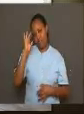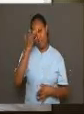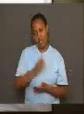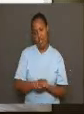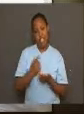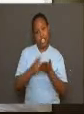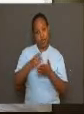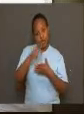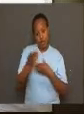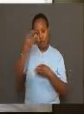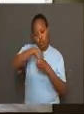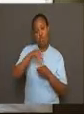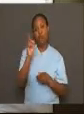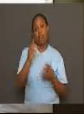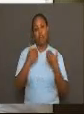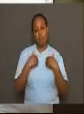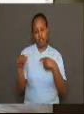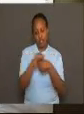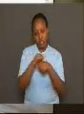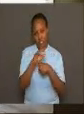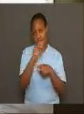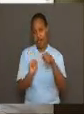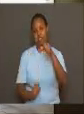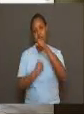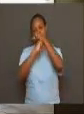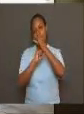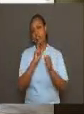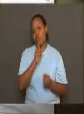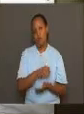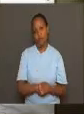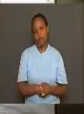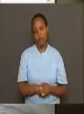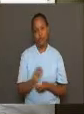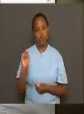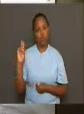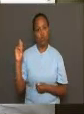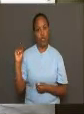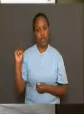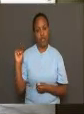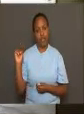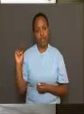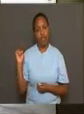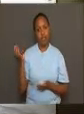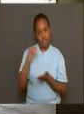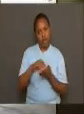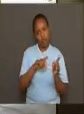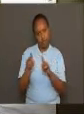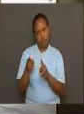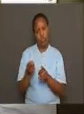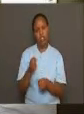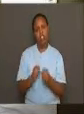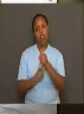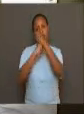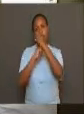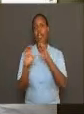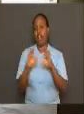These programs include training and support. The UN also supports people living